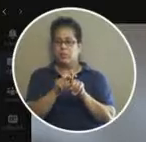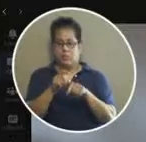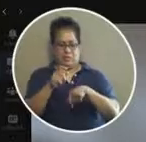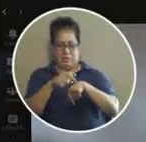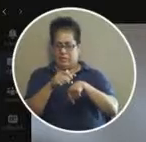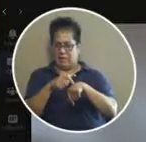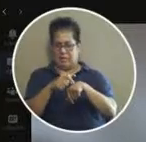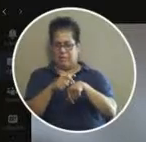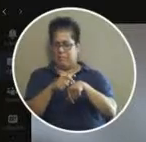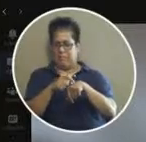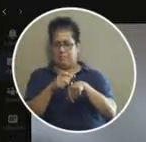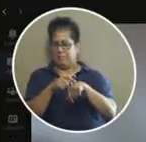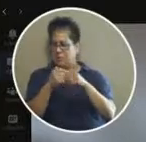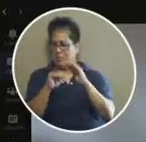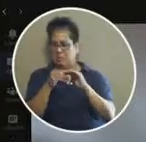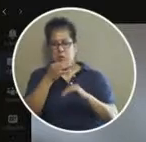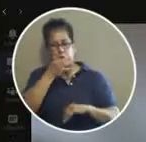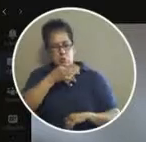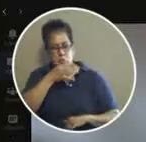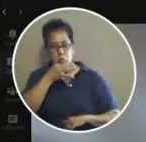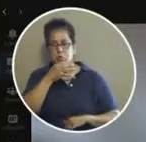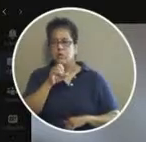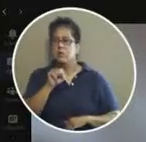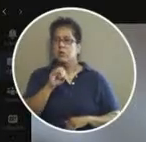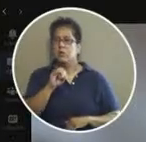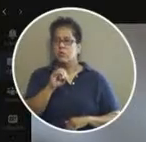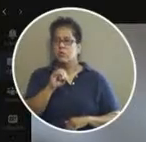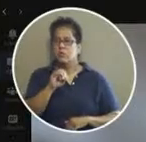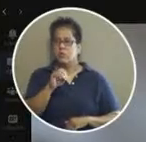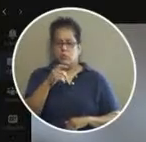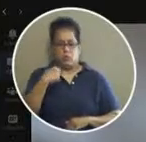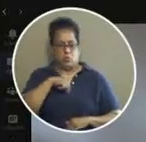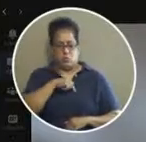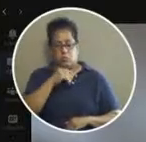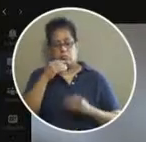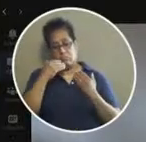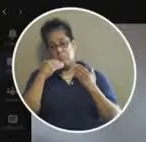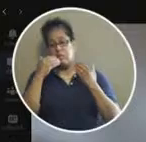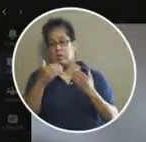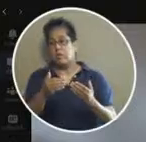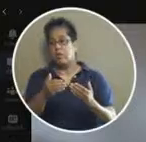frame is coming up very fast. And so we want to thank you for